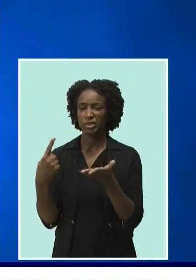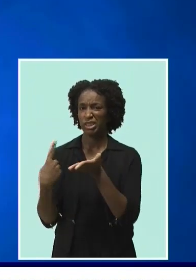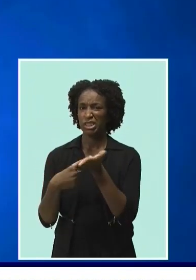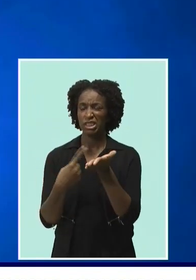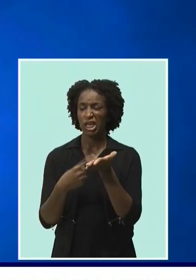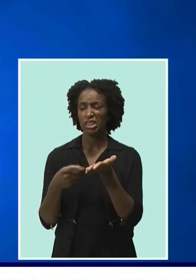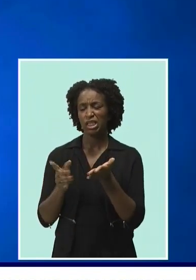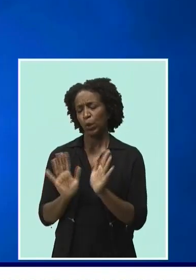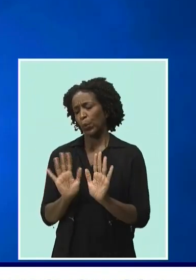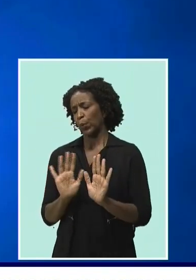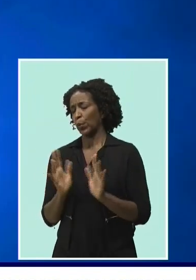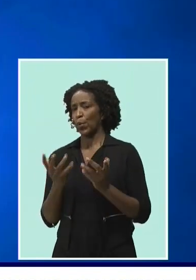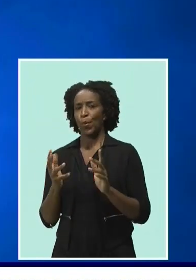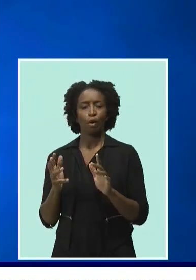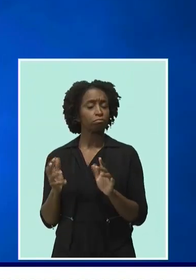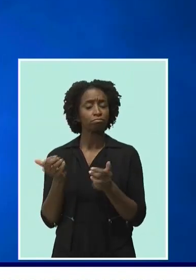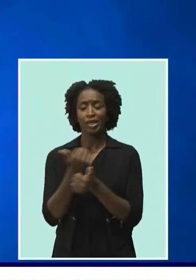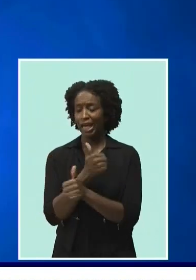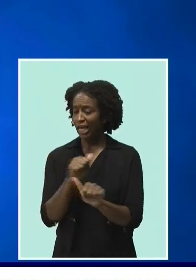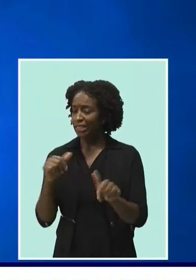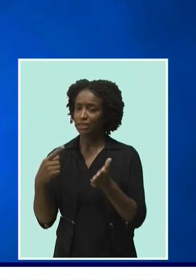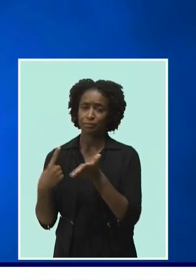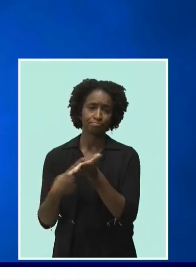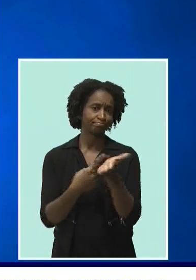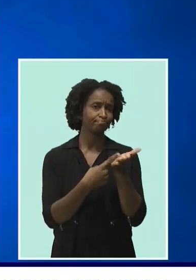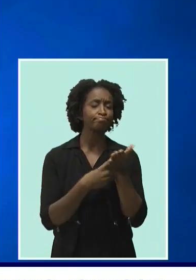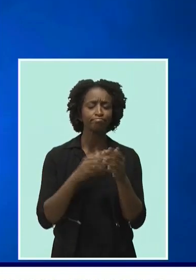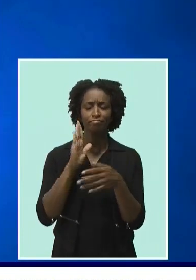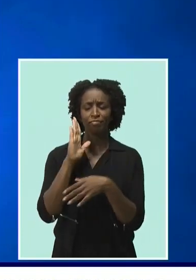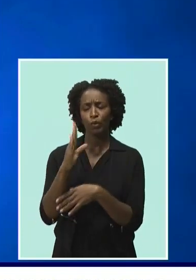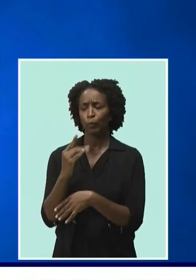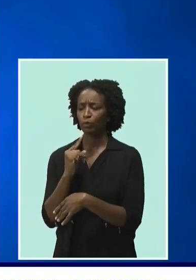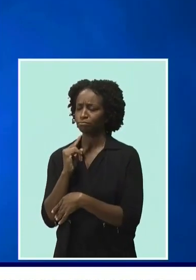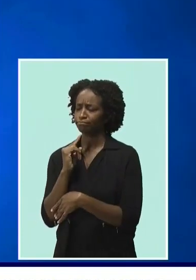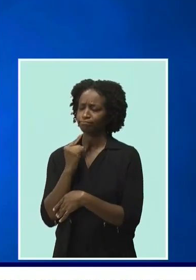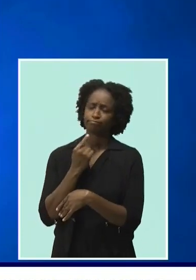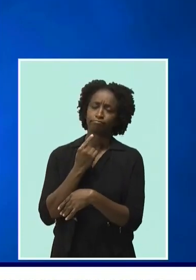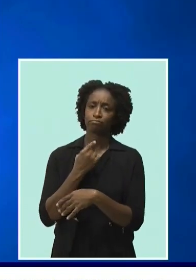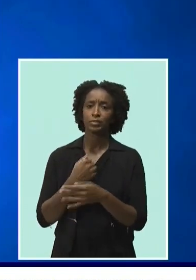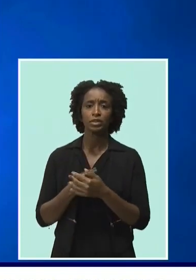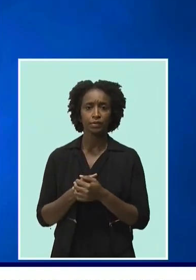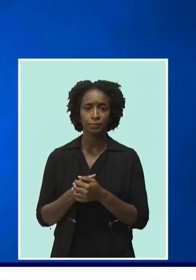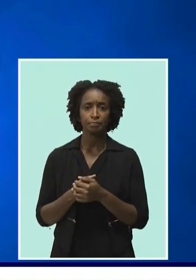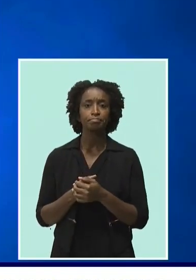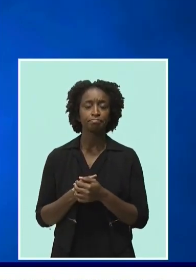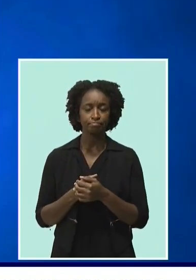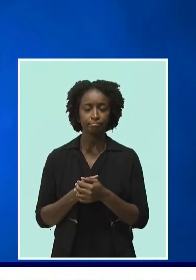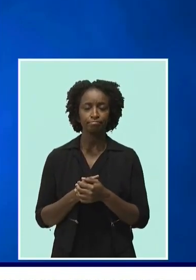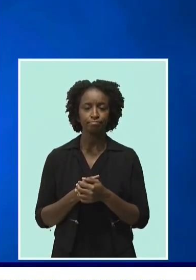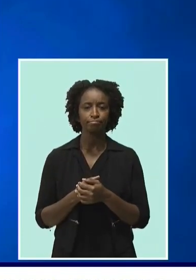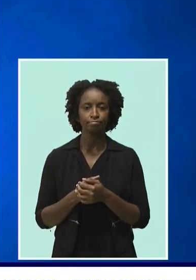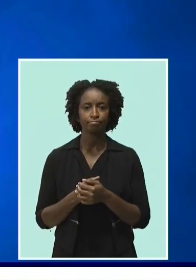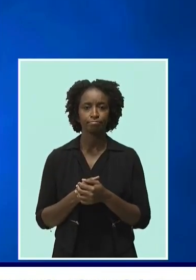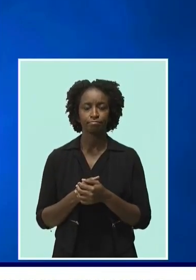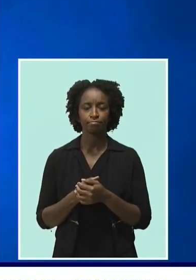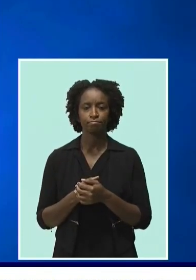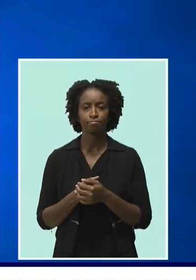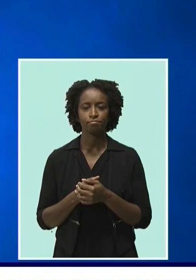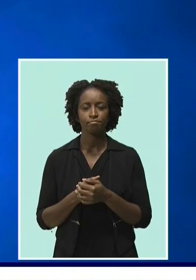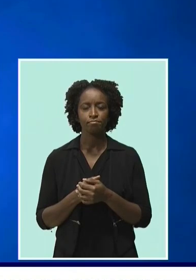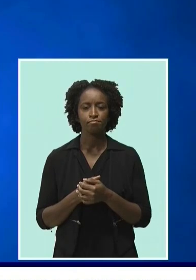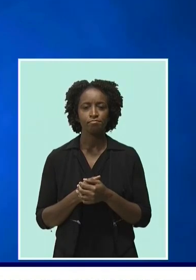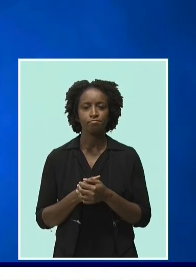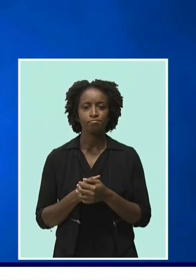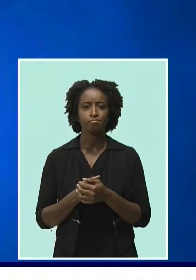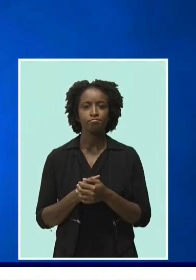CBC family will miss you. Former CBC General Manager Dr. Alison Leacock reflected on their professional relationship. As